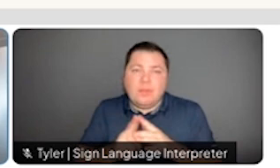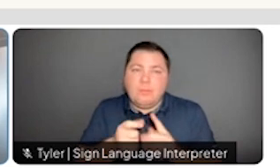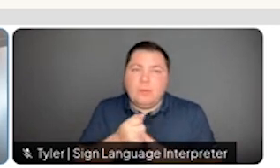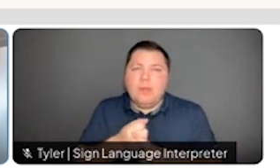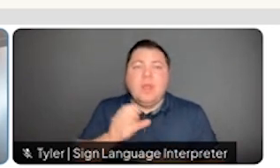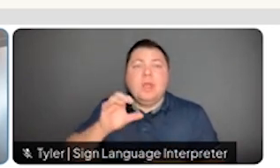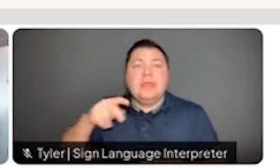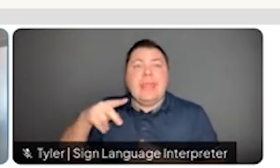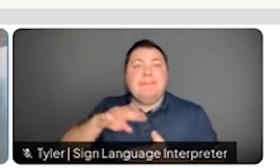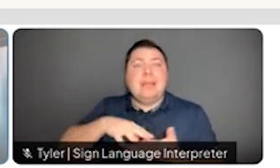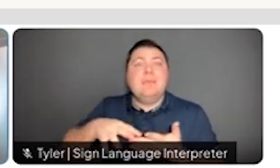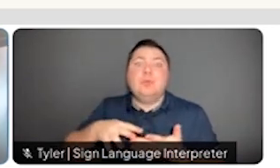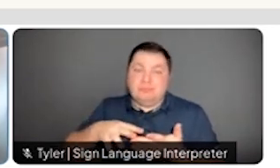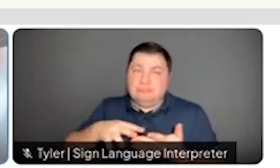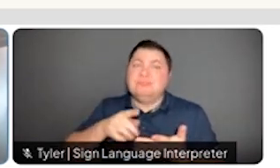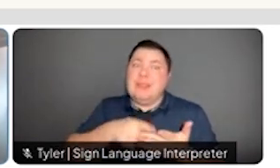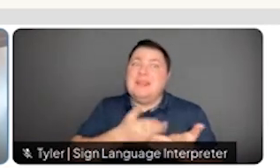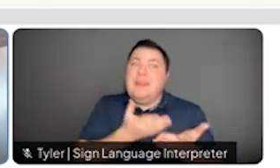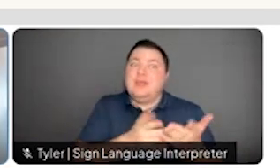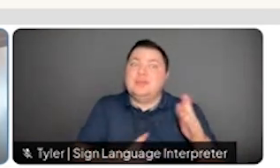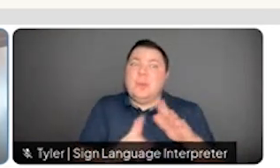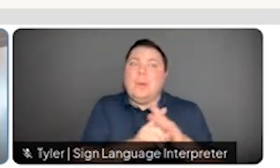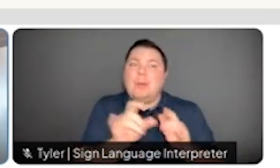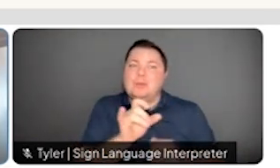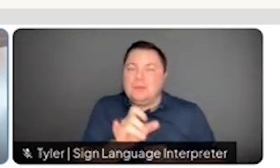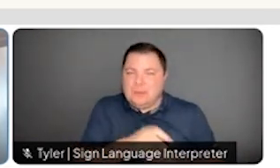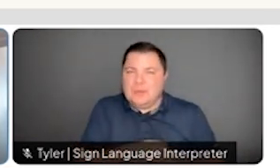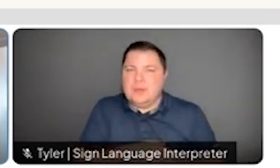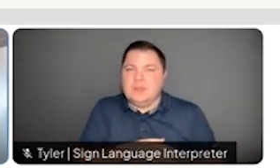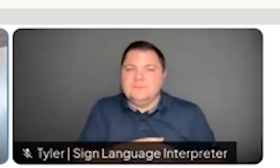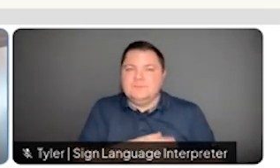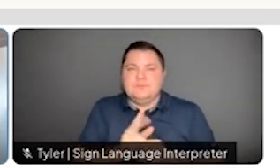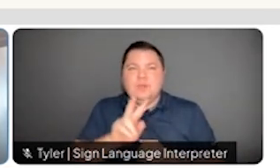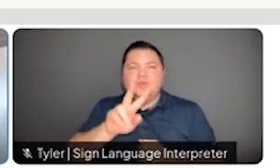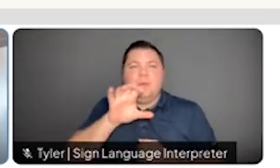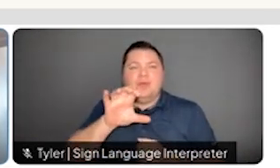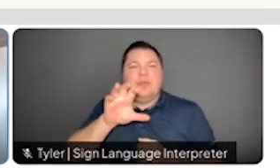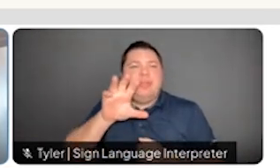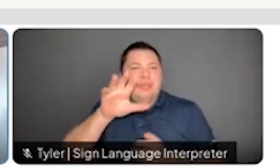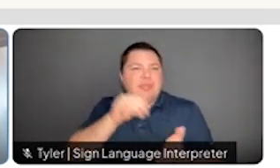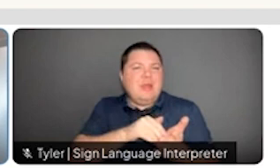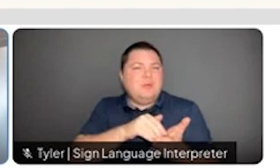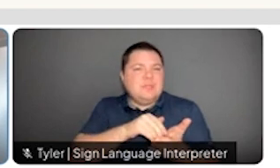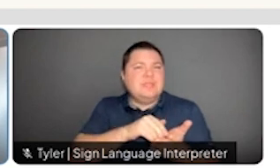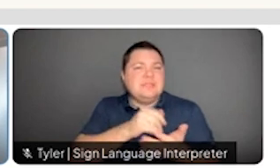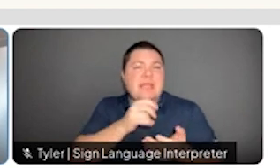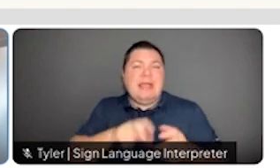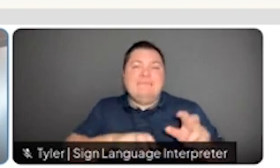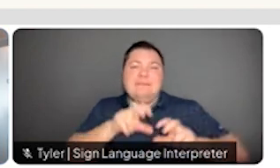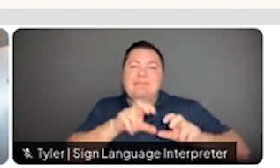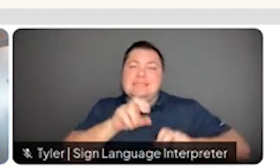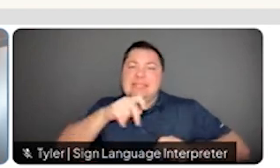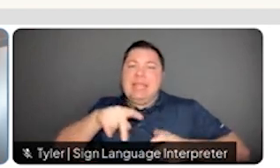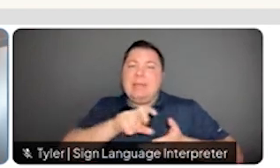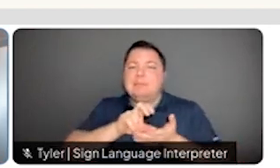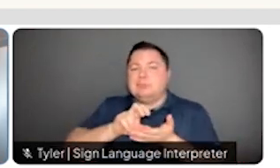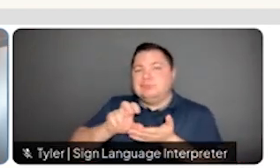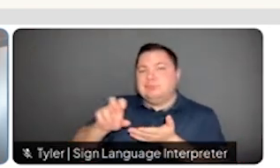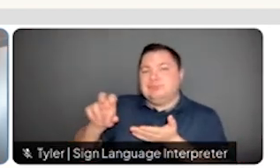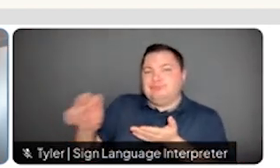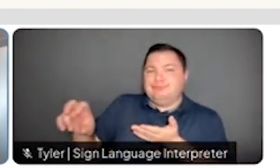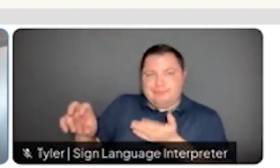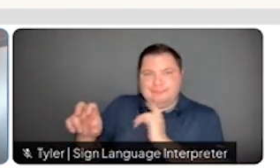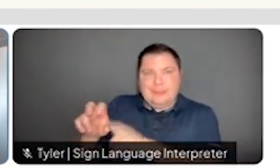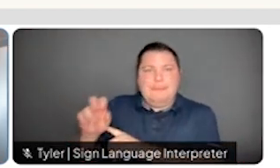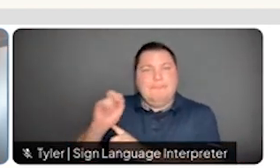cap table directly. So you notice that we returned $200,000 of invested capital in our prior distribution. So we show